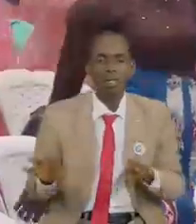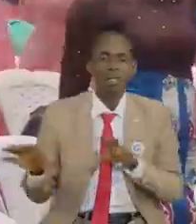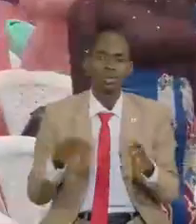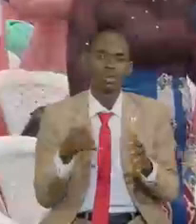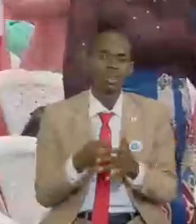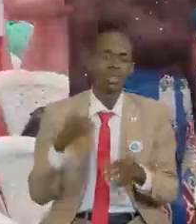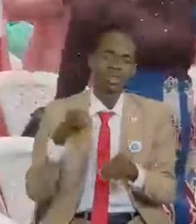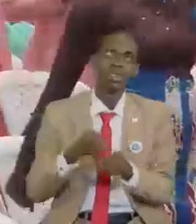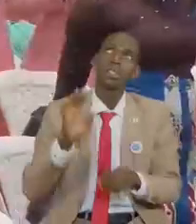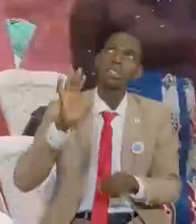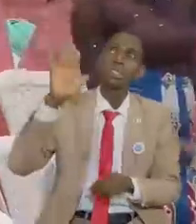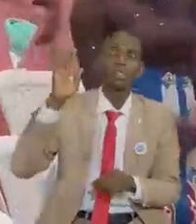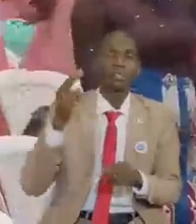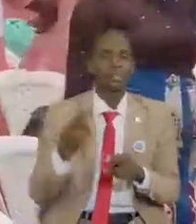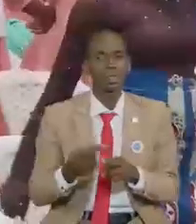name.